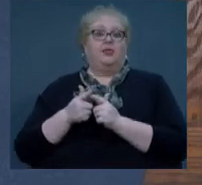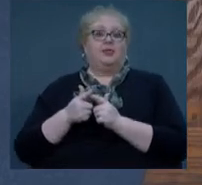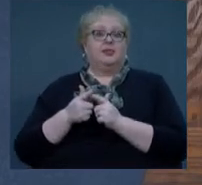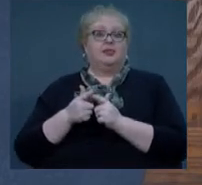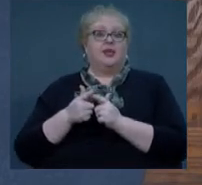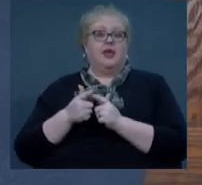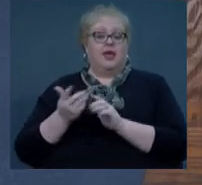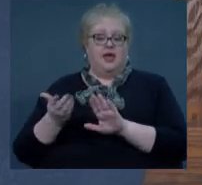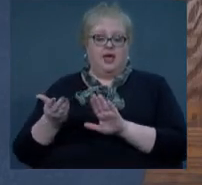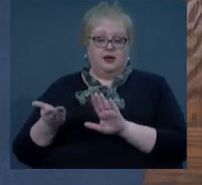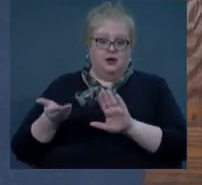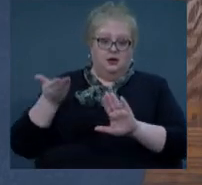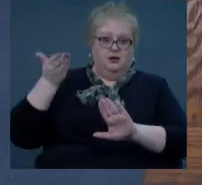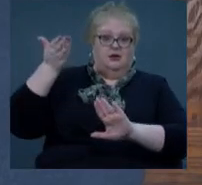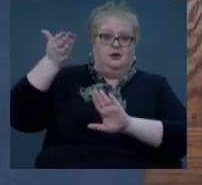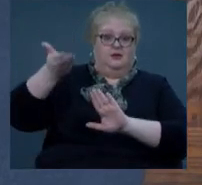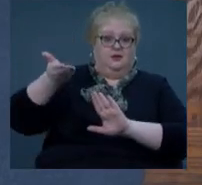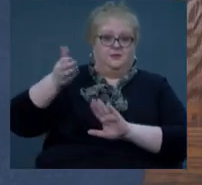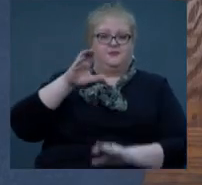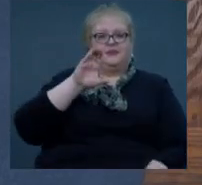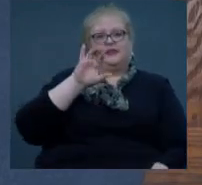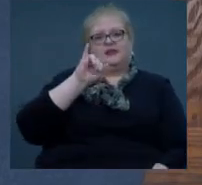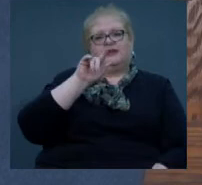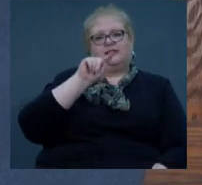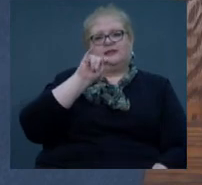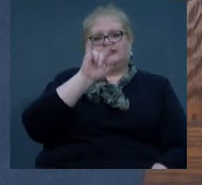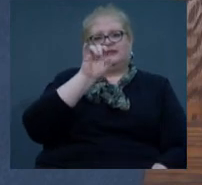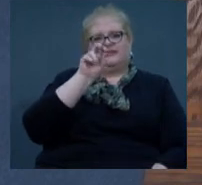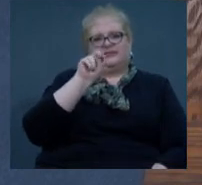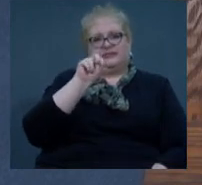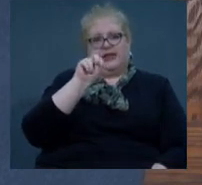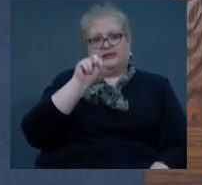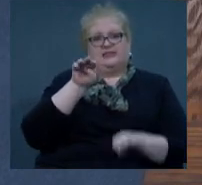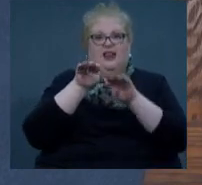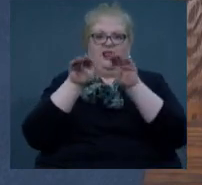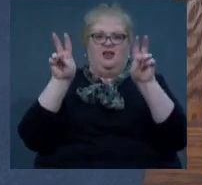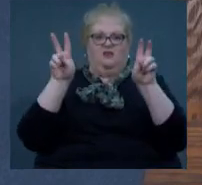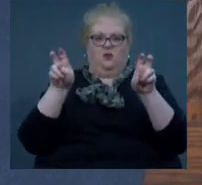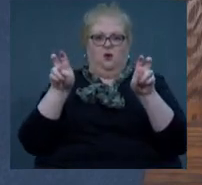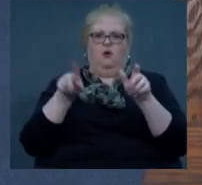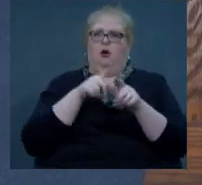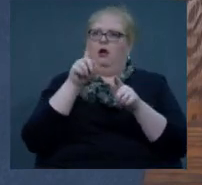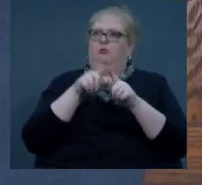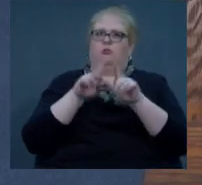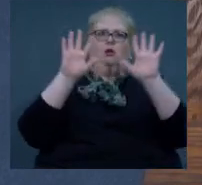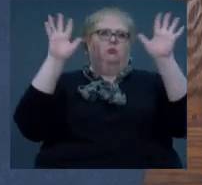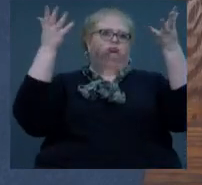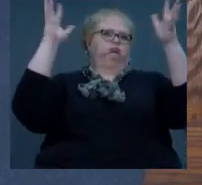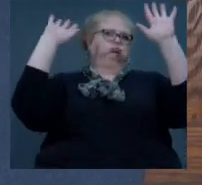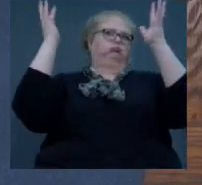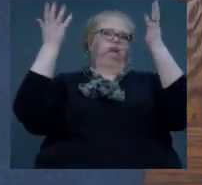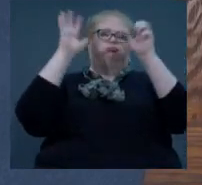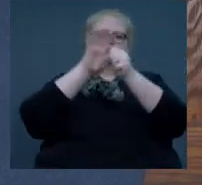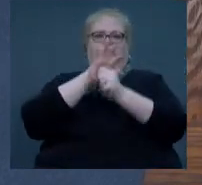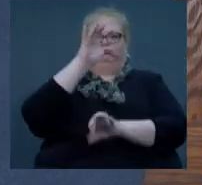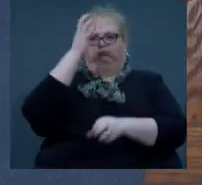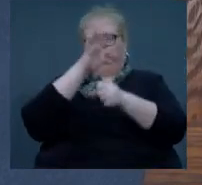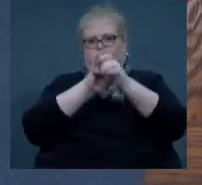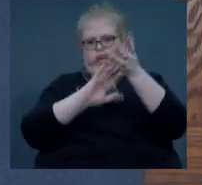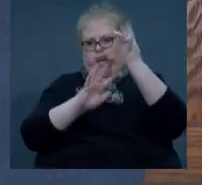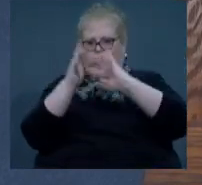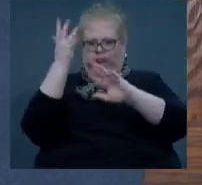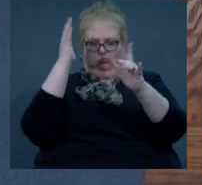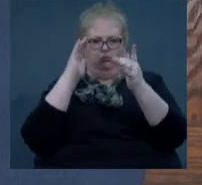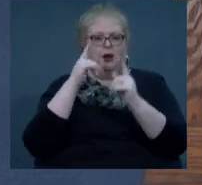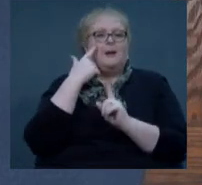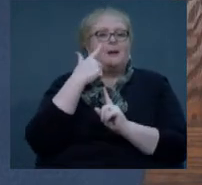the citizen level, and all hell would break loose, because what the technical people were looking